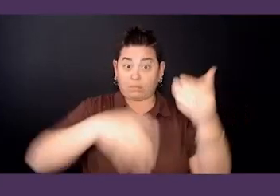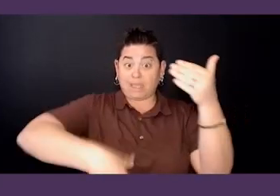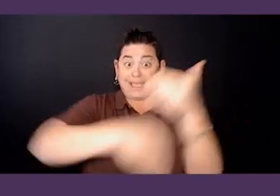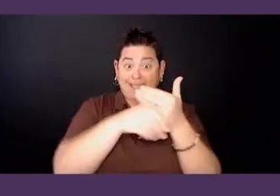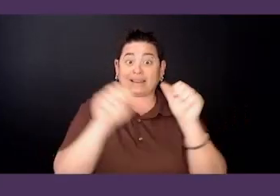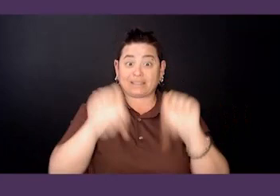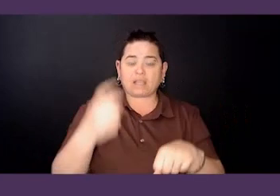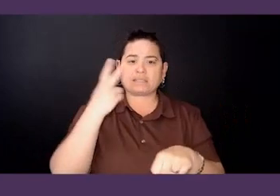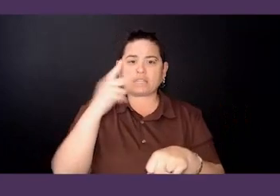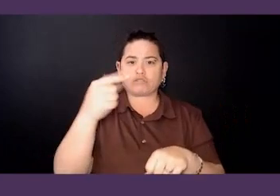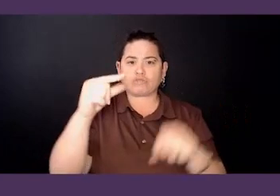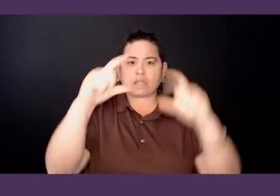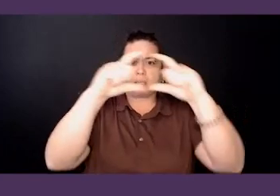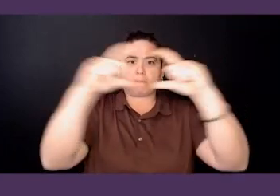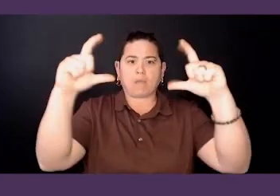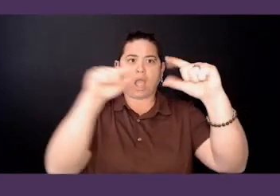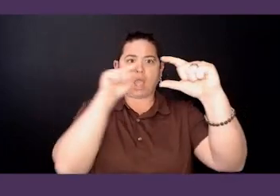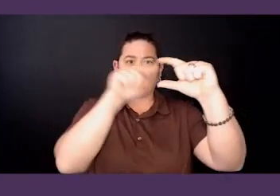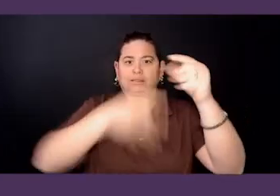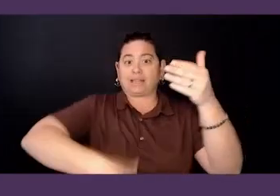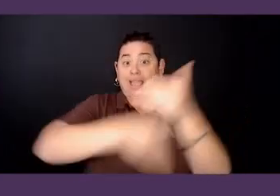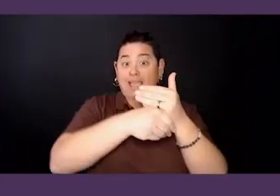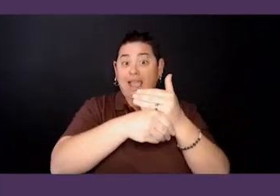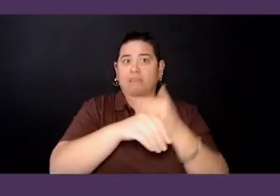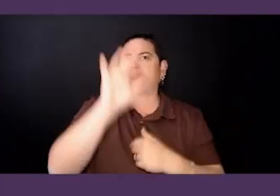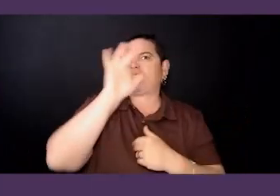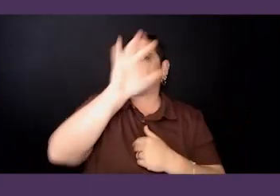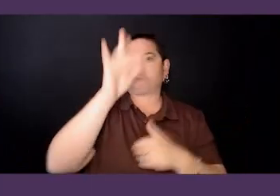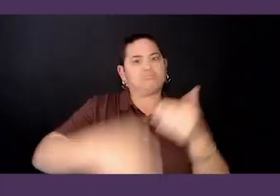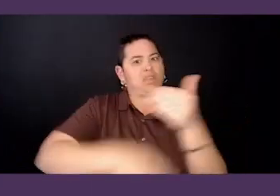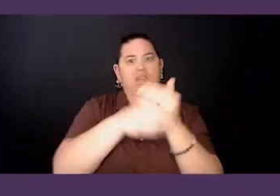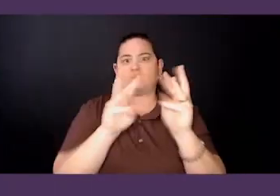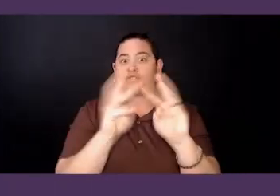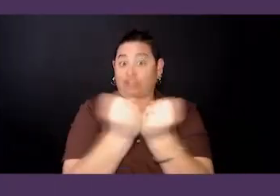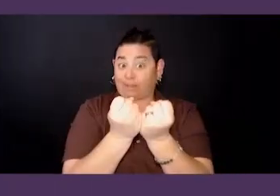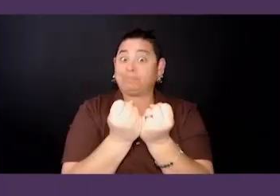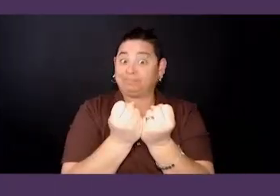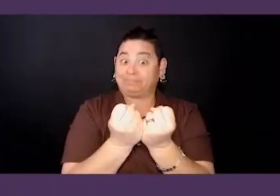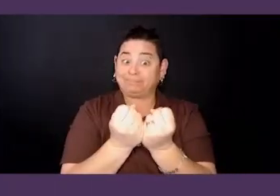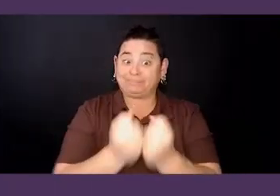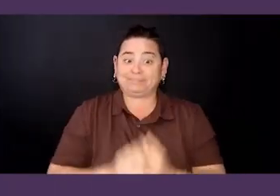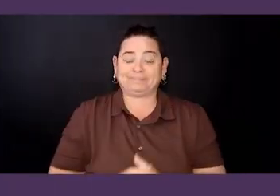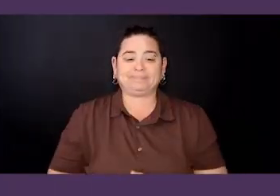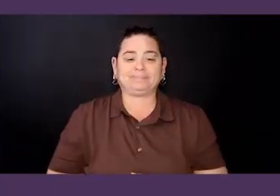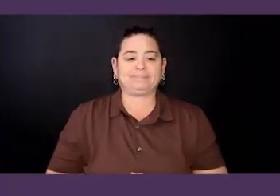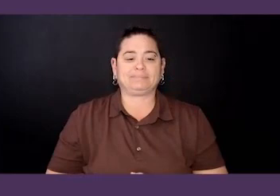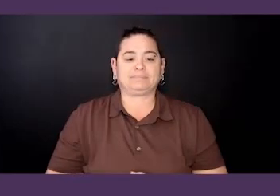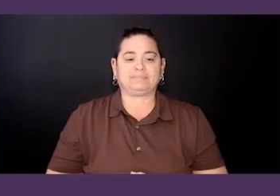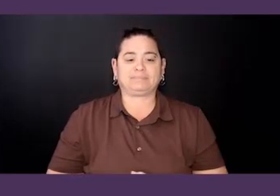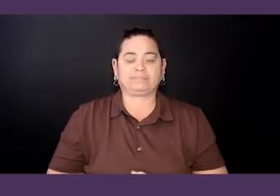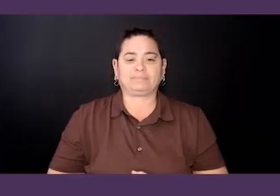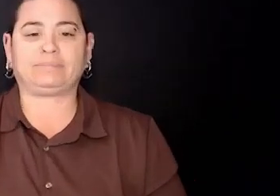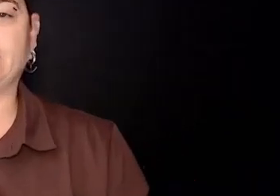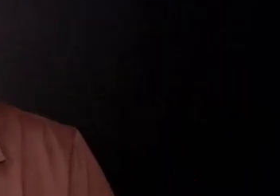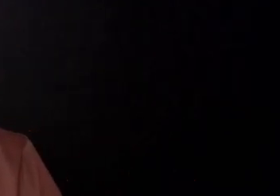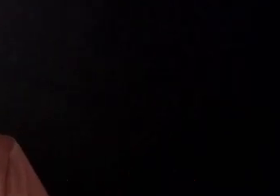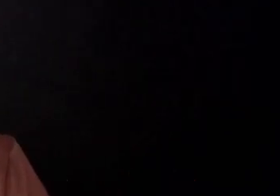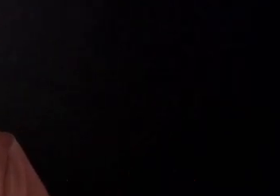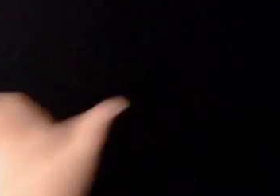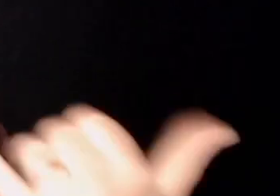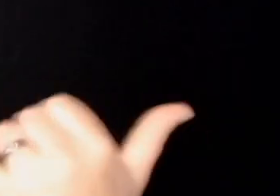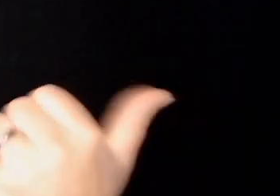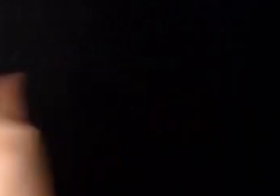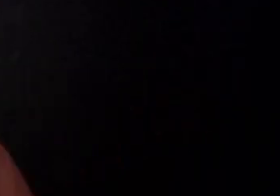And if you have a workshop you'd like to include on this calendar, or if you find a workshop that isn't listed, you can submit it by clicking this green